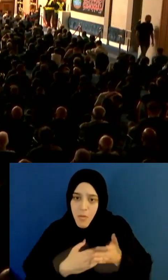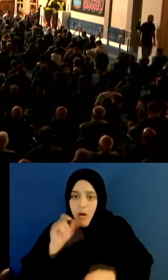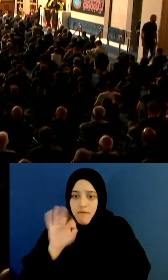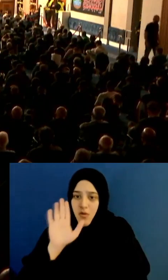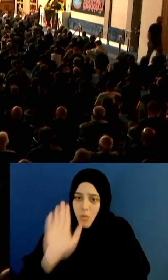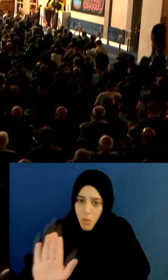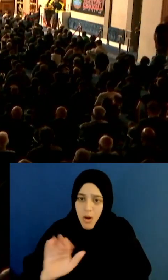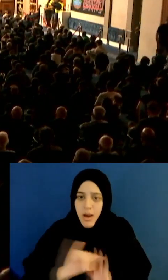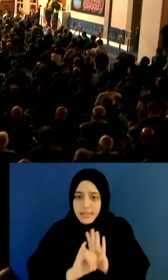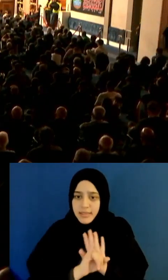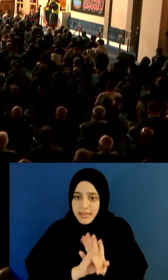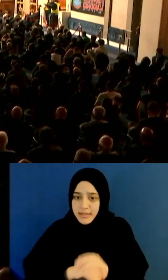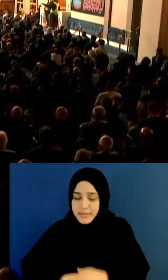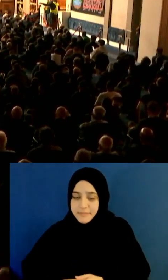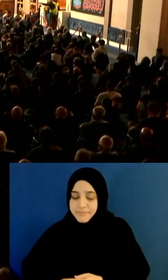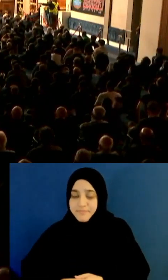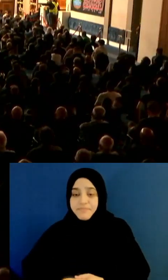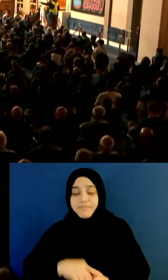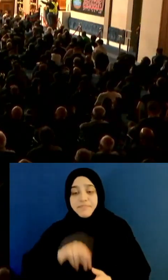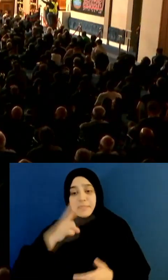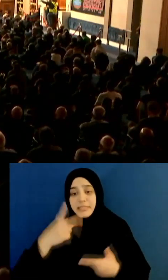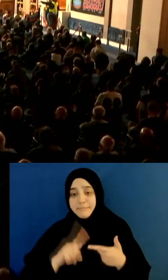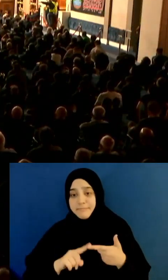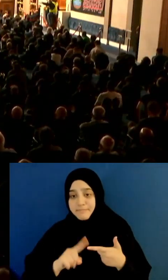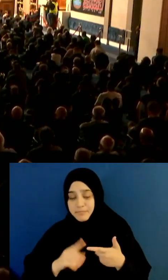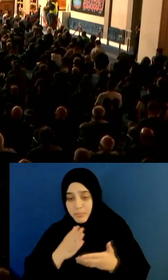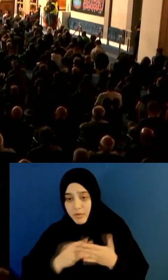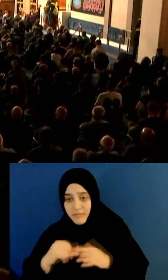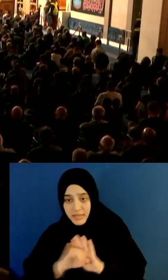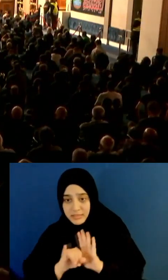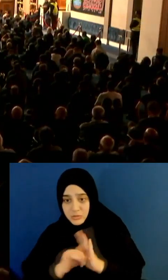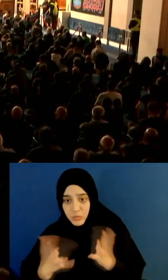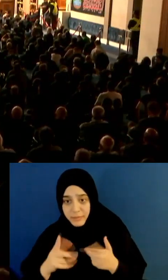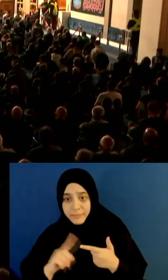Second composition of an identity is language.